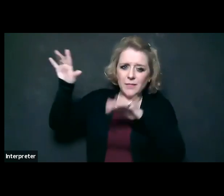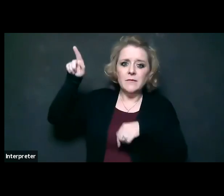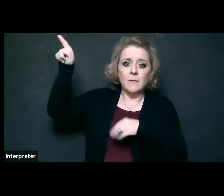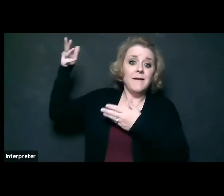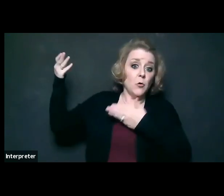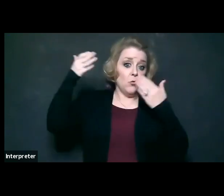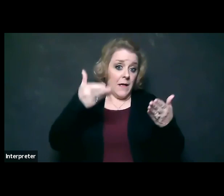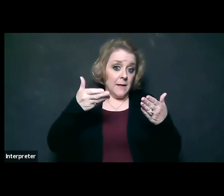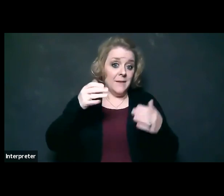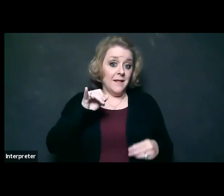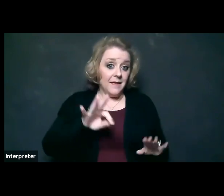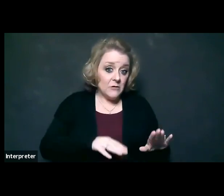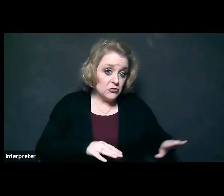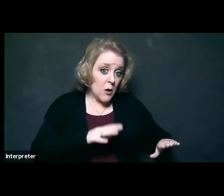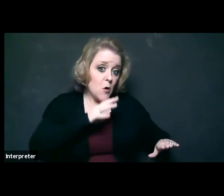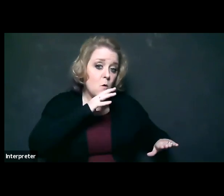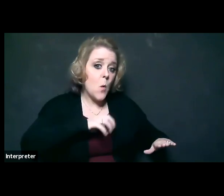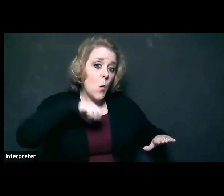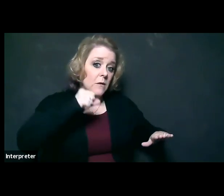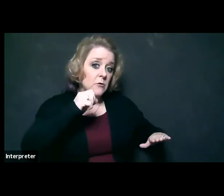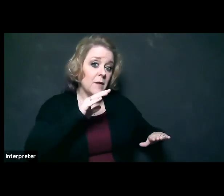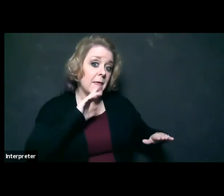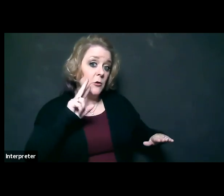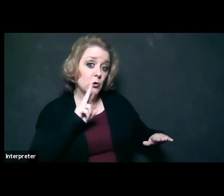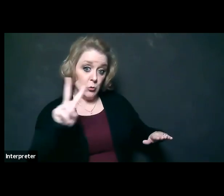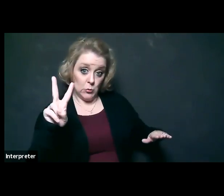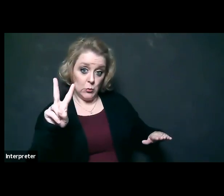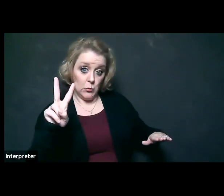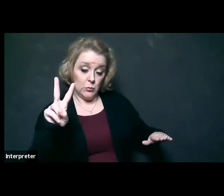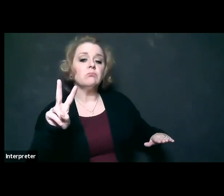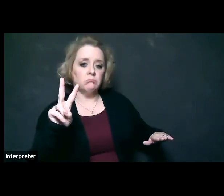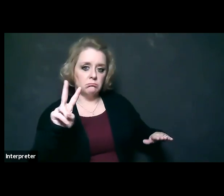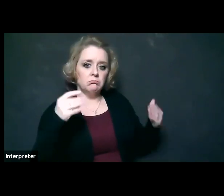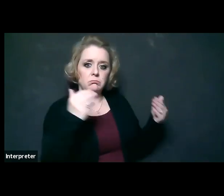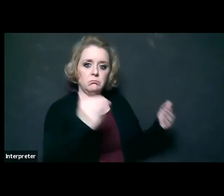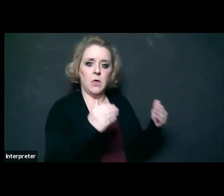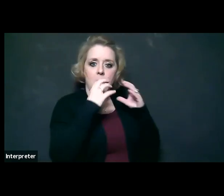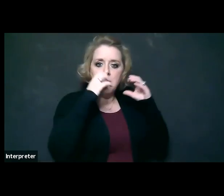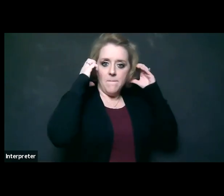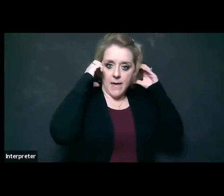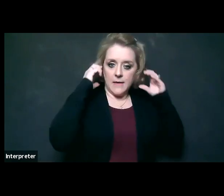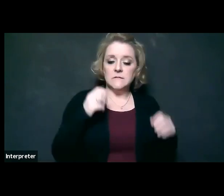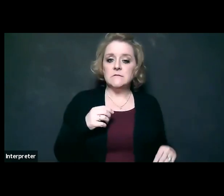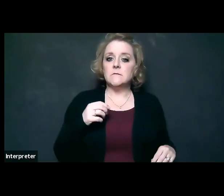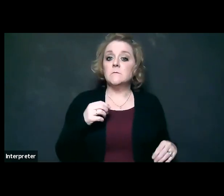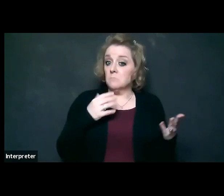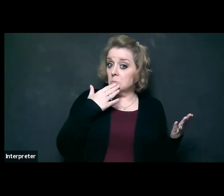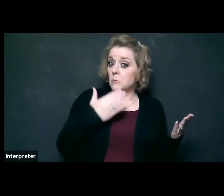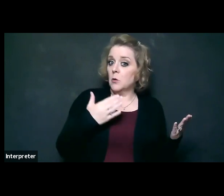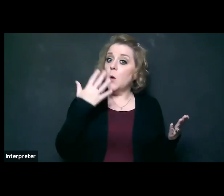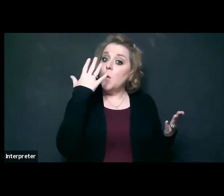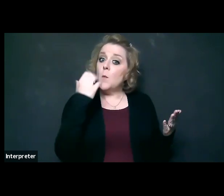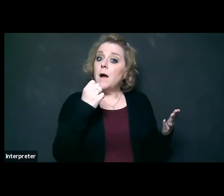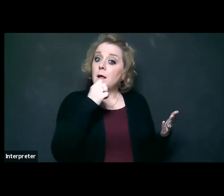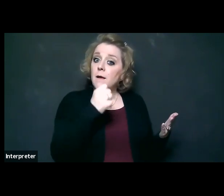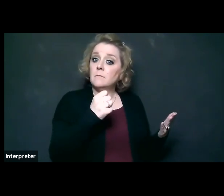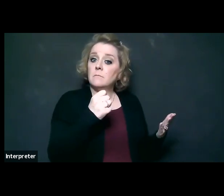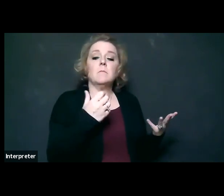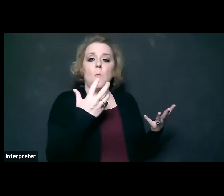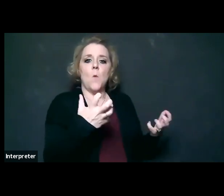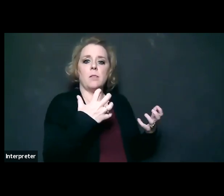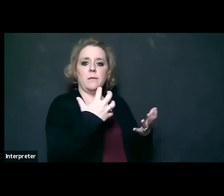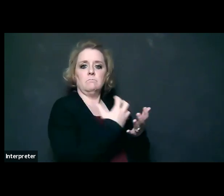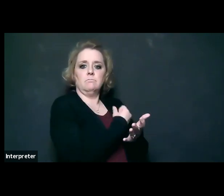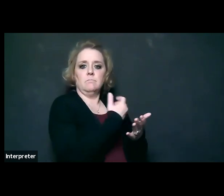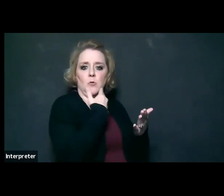over 2 years of age should be considered a good candidate for masks, because ultimately we're trying to get them in healthy habits. I know I